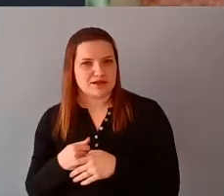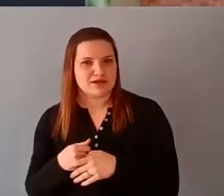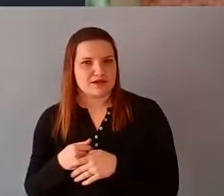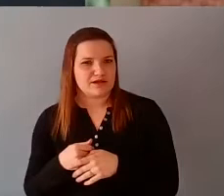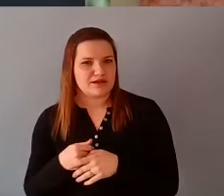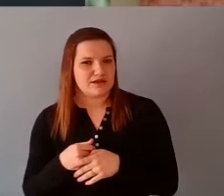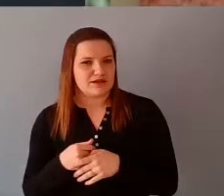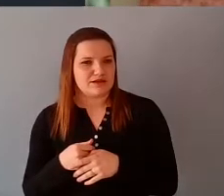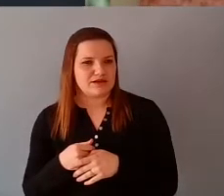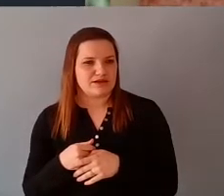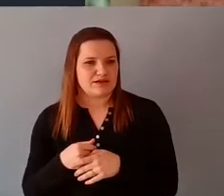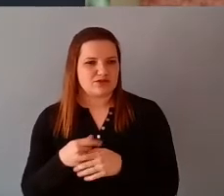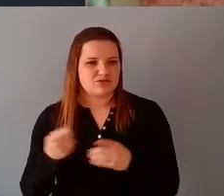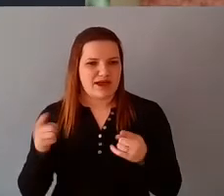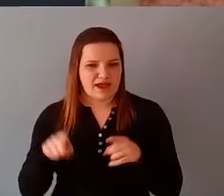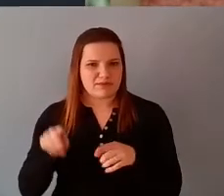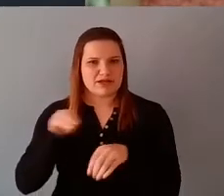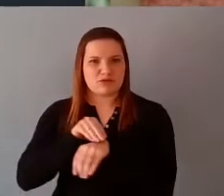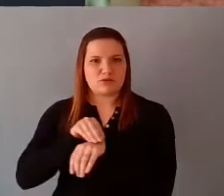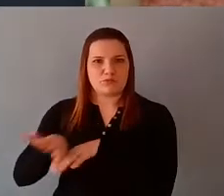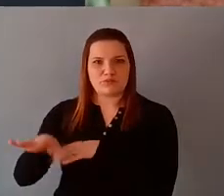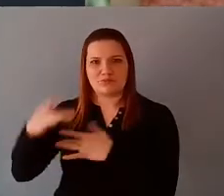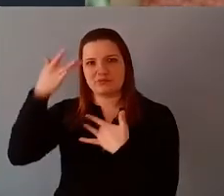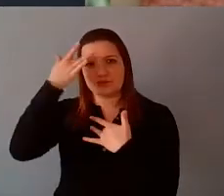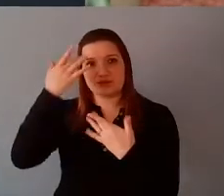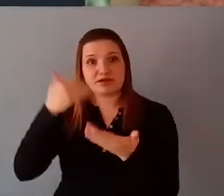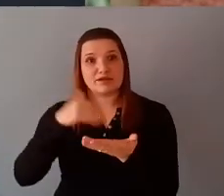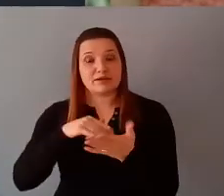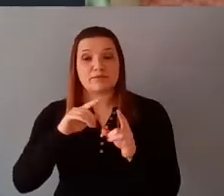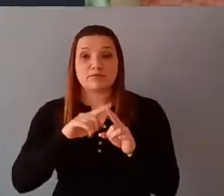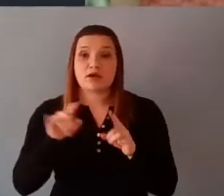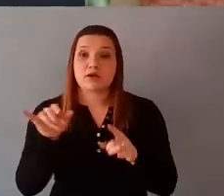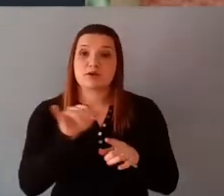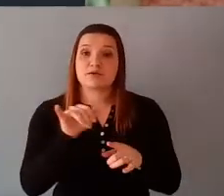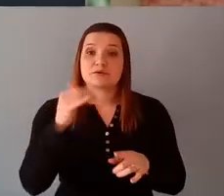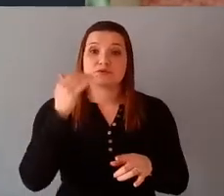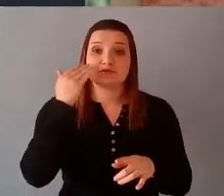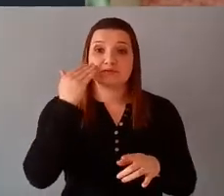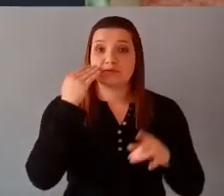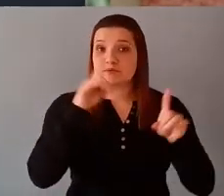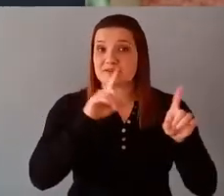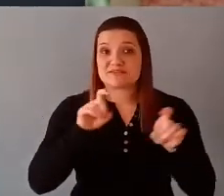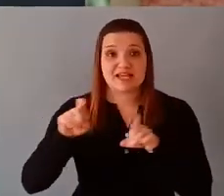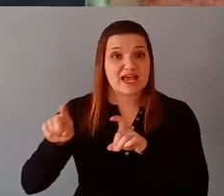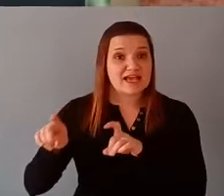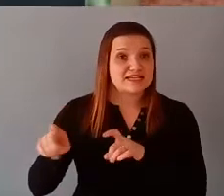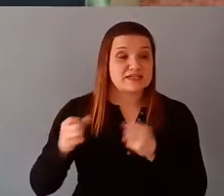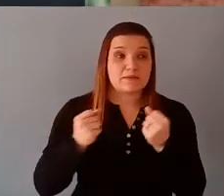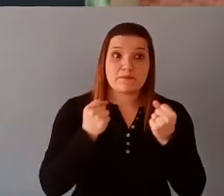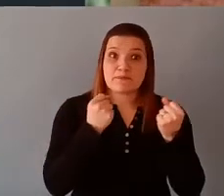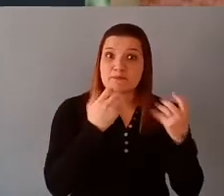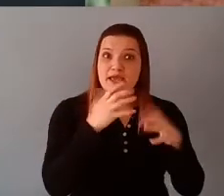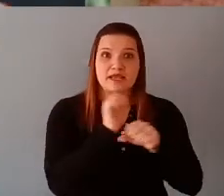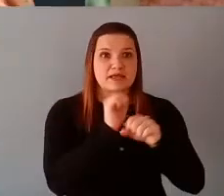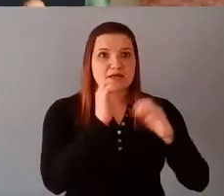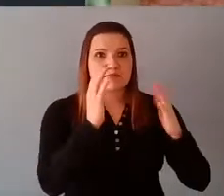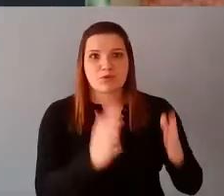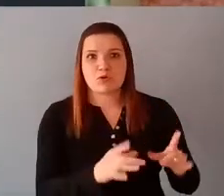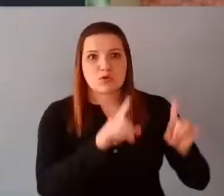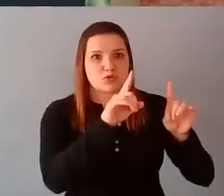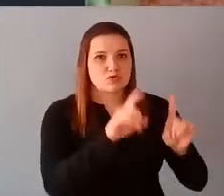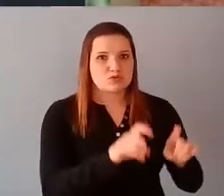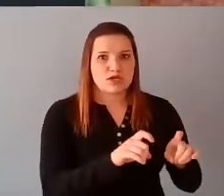to be reinfected. But we also know that we've tested quite a few employees that tested